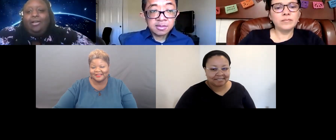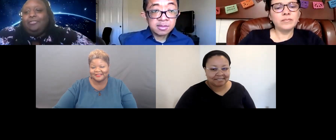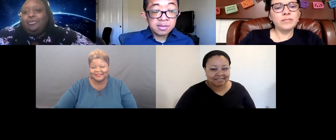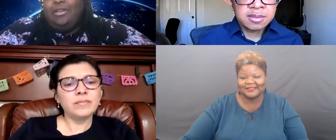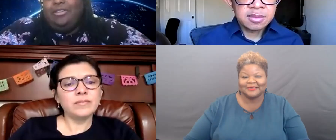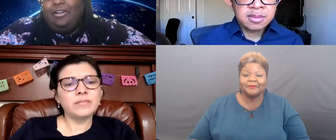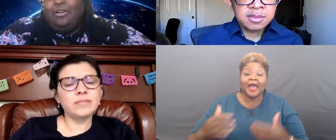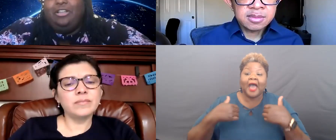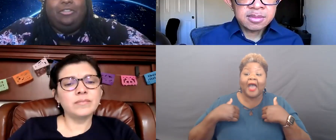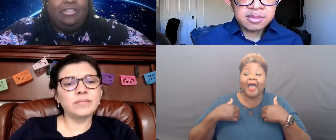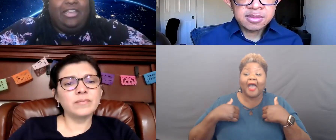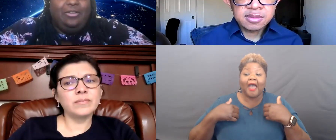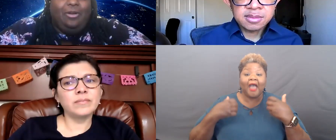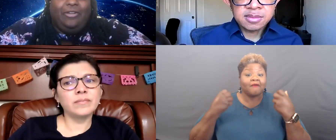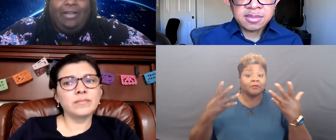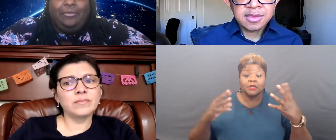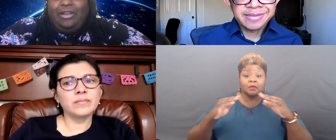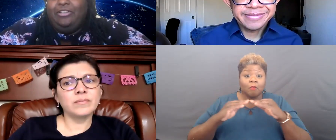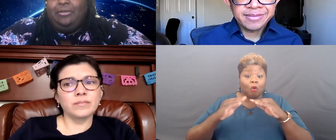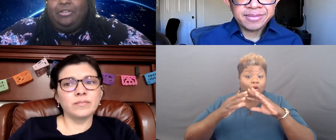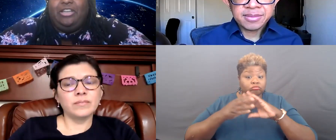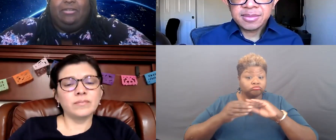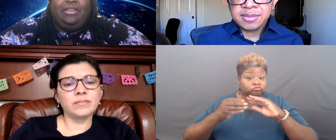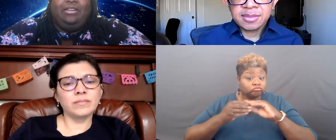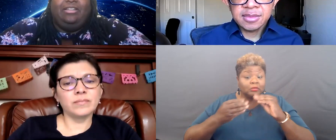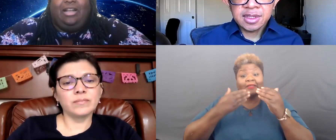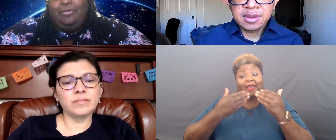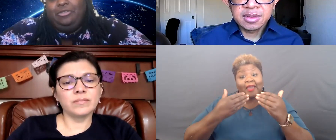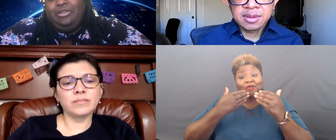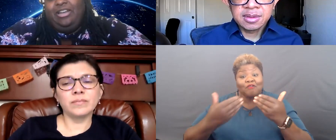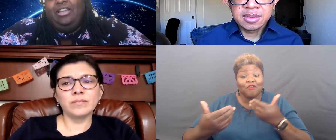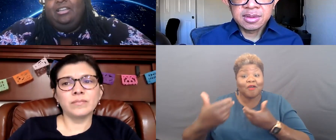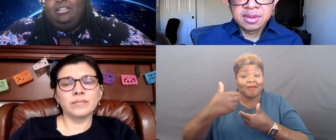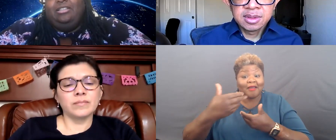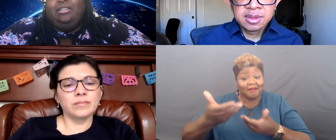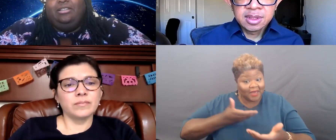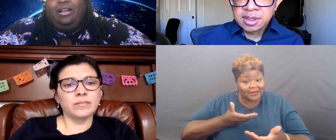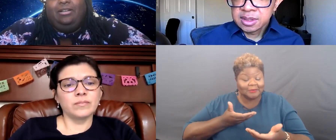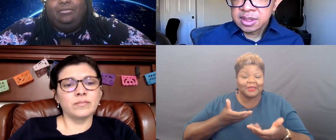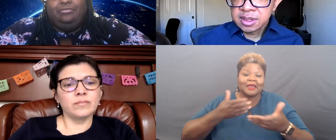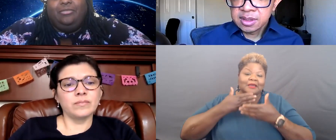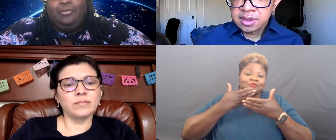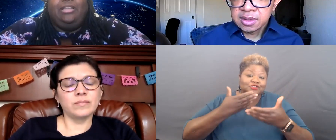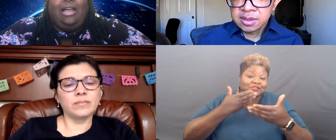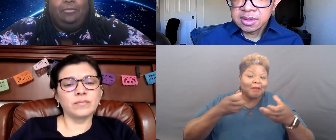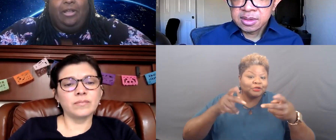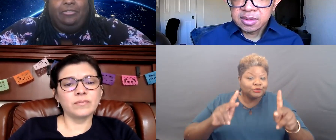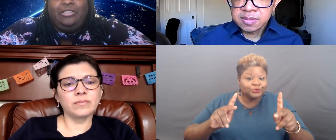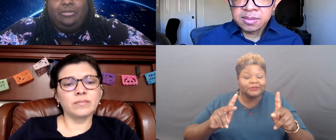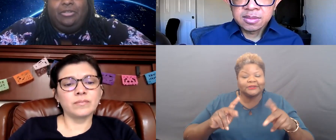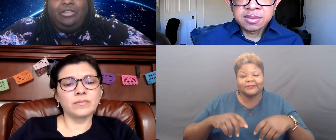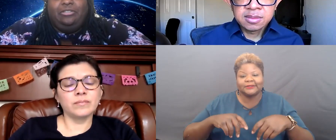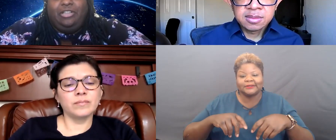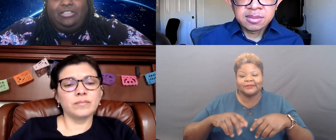I don't have too many final words other than thank you all for having me. I really appreciate getting the opportunity to be a loudmouth